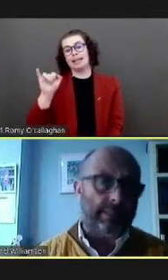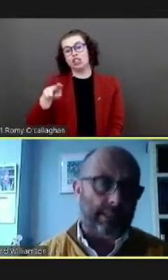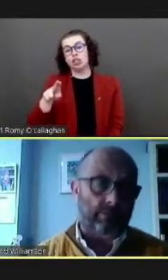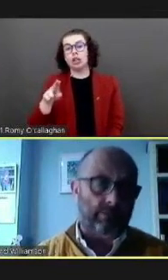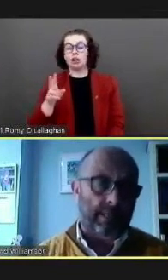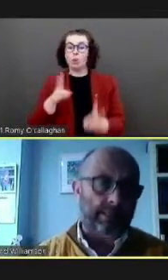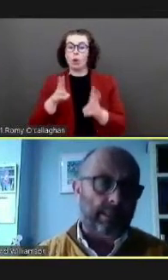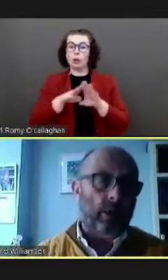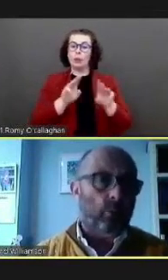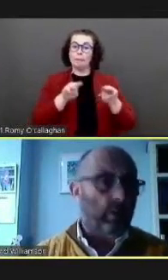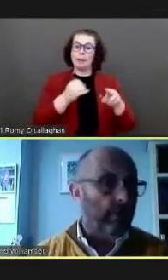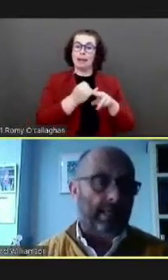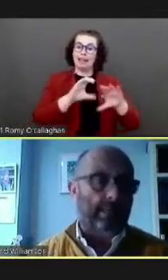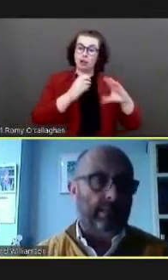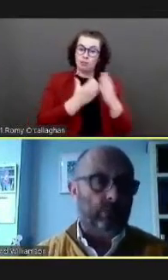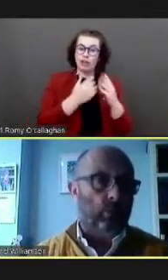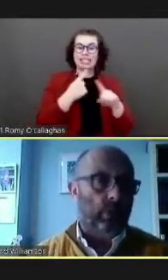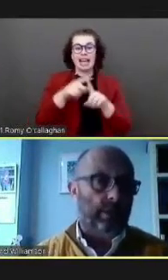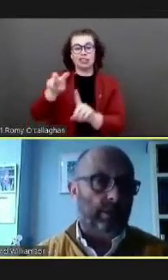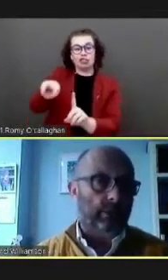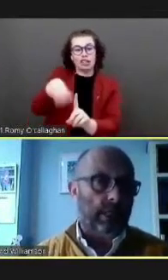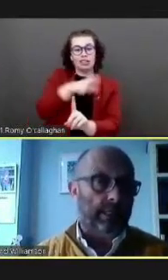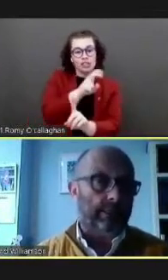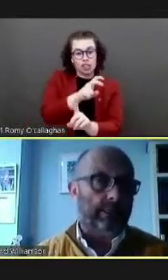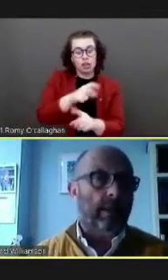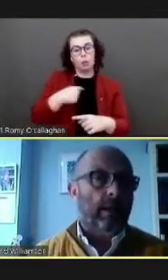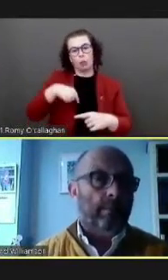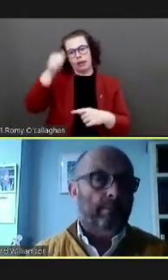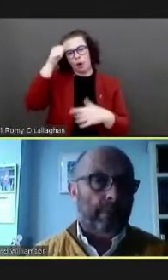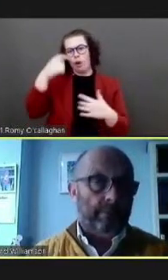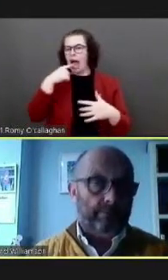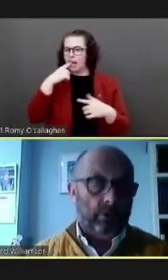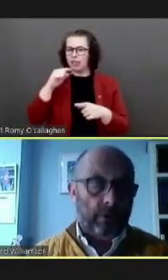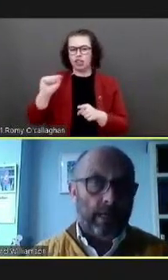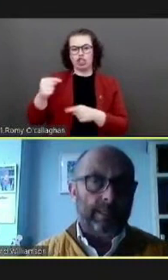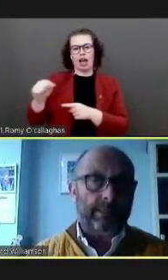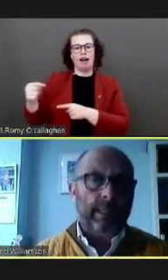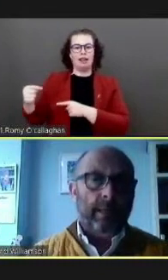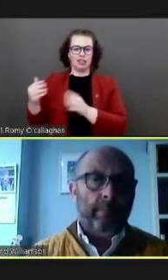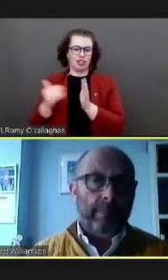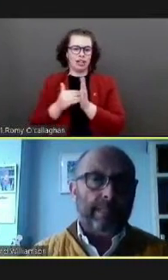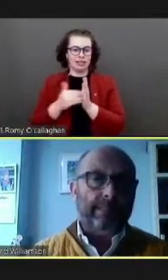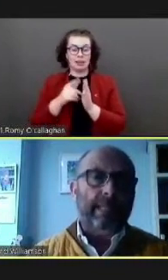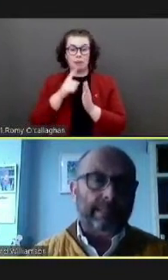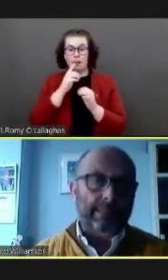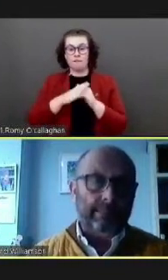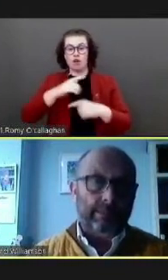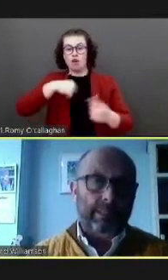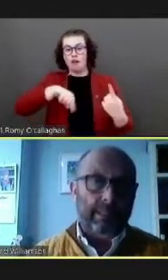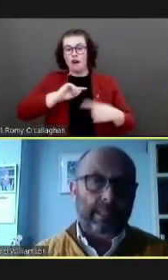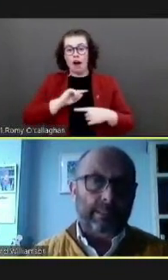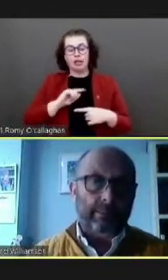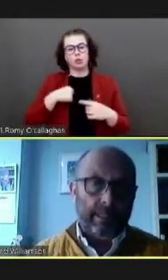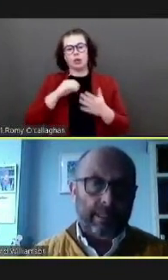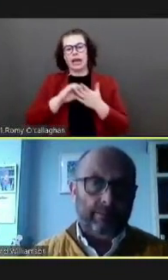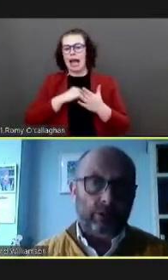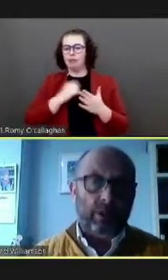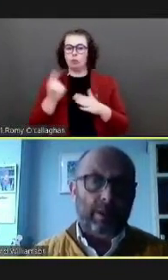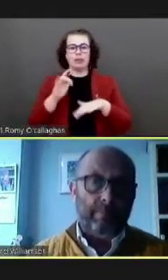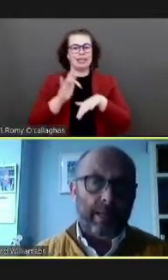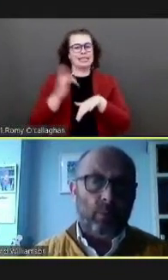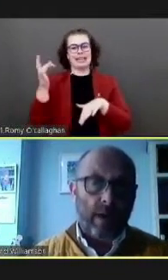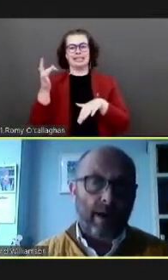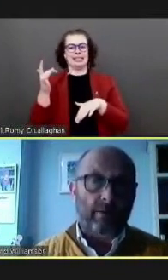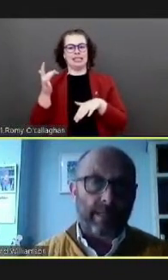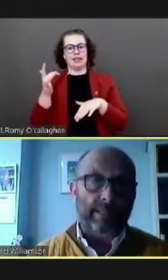and a transition phase. We recognize all of those challenges, but for us, being sensitive to the needs of the